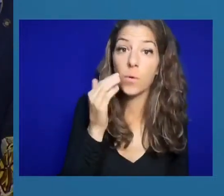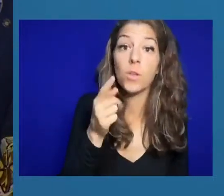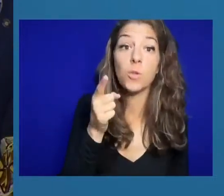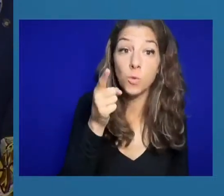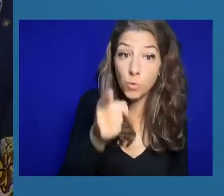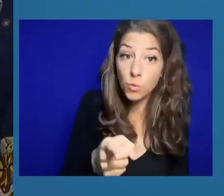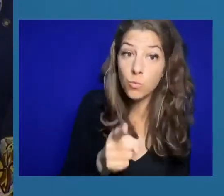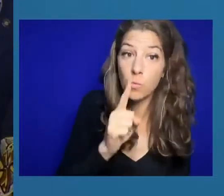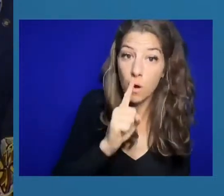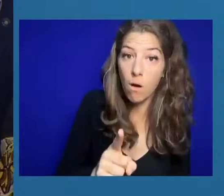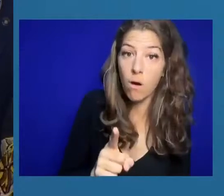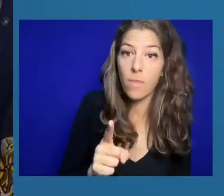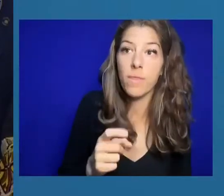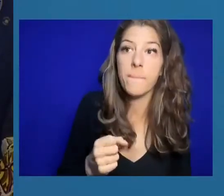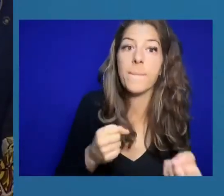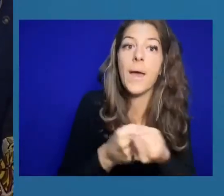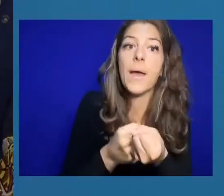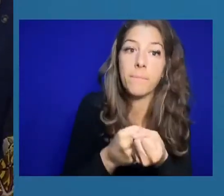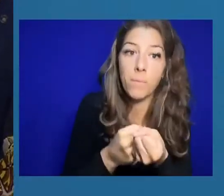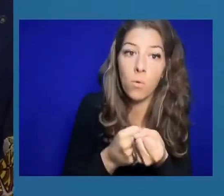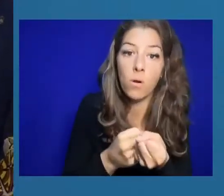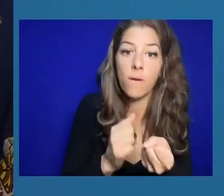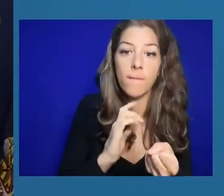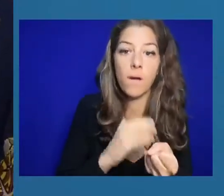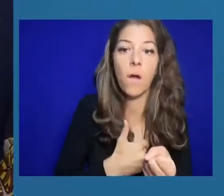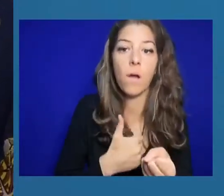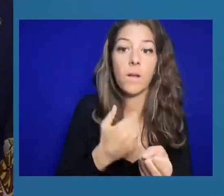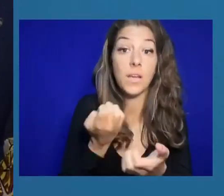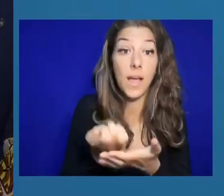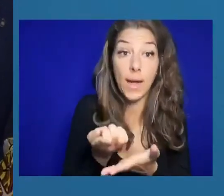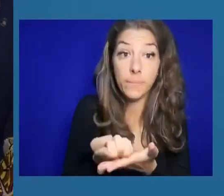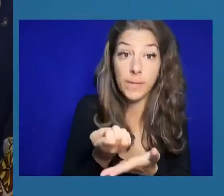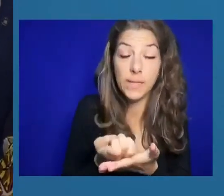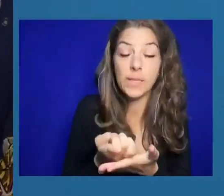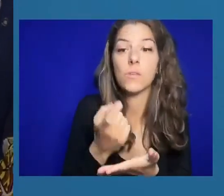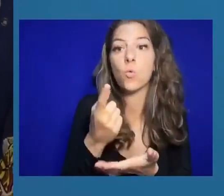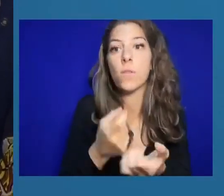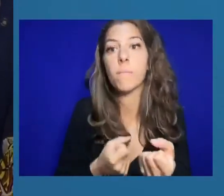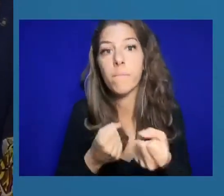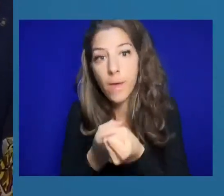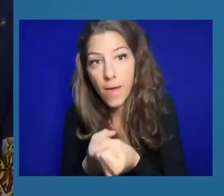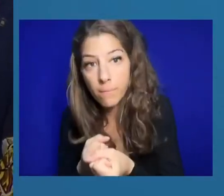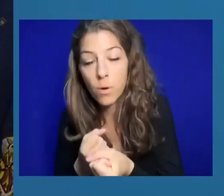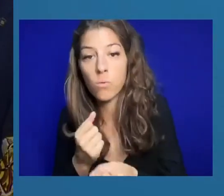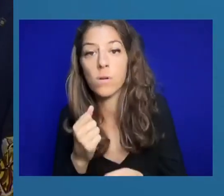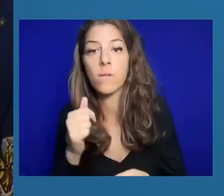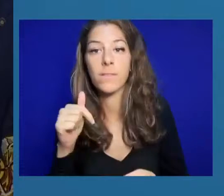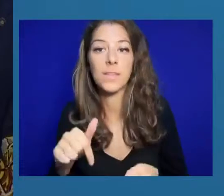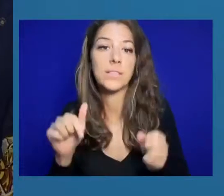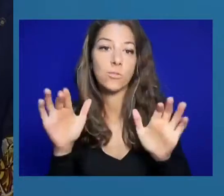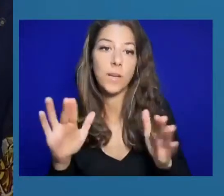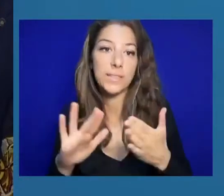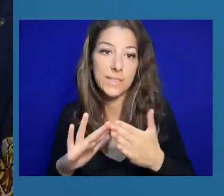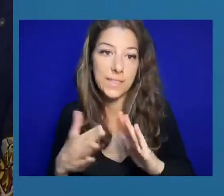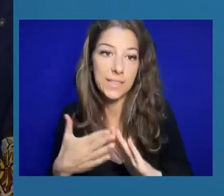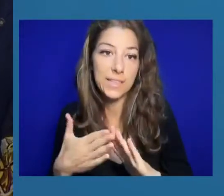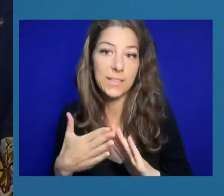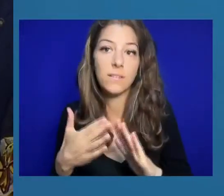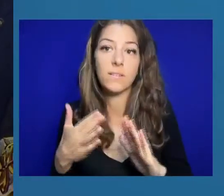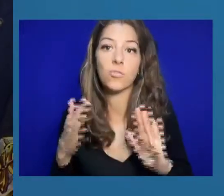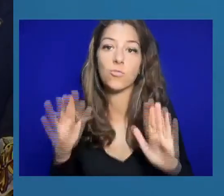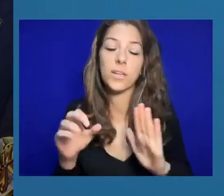the backbone of our economy. You are the backbone of this great city and this great